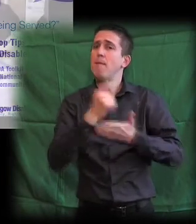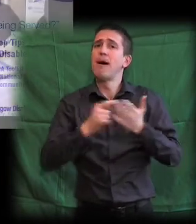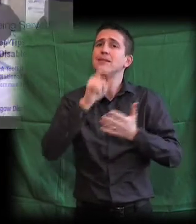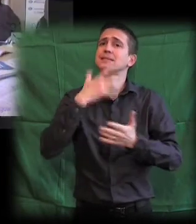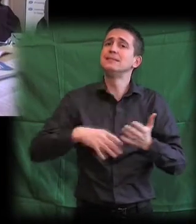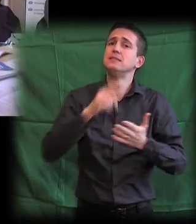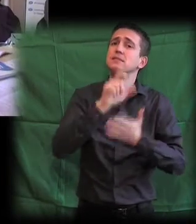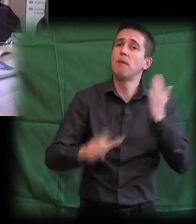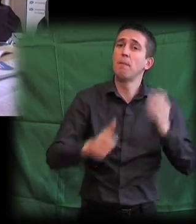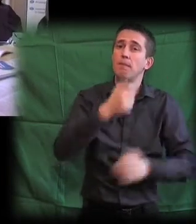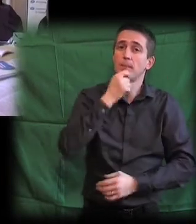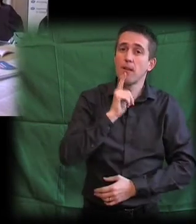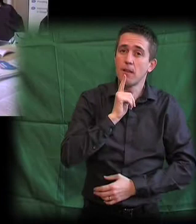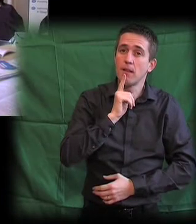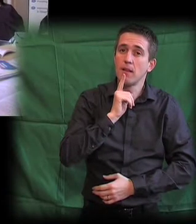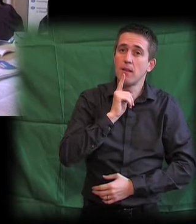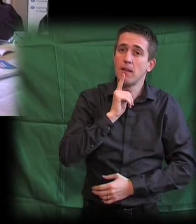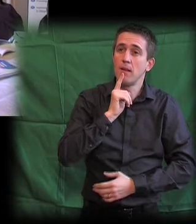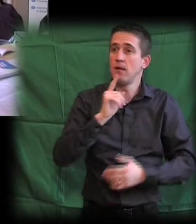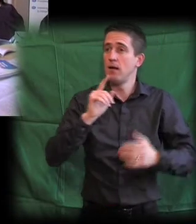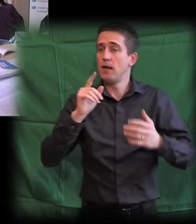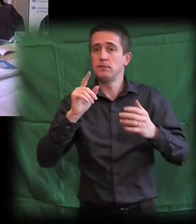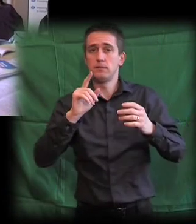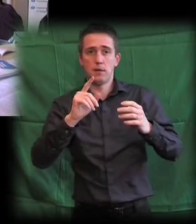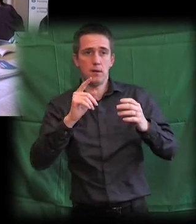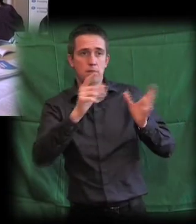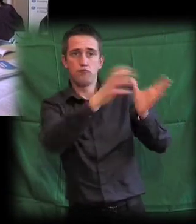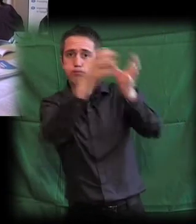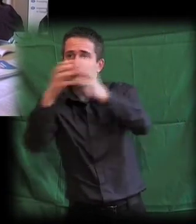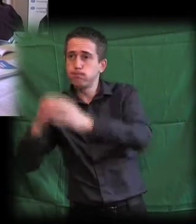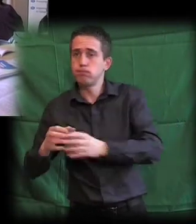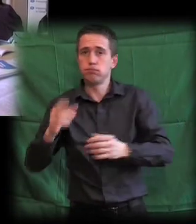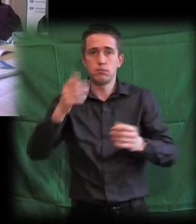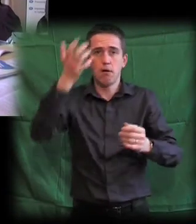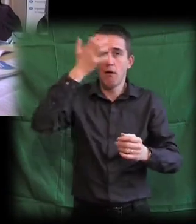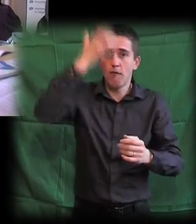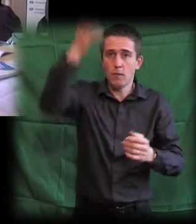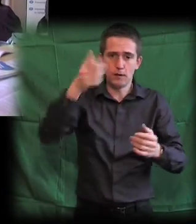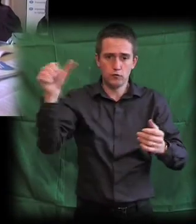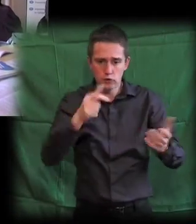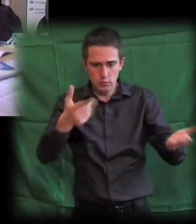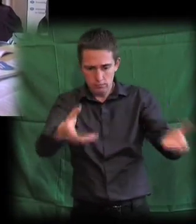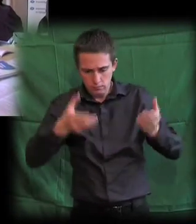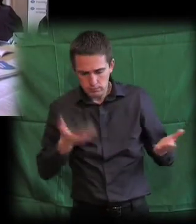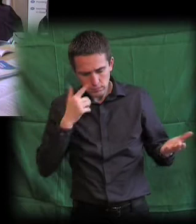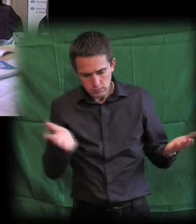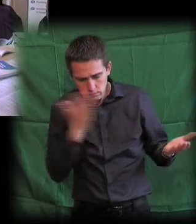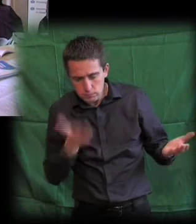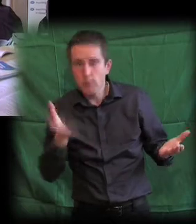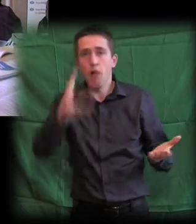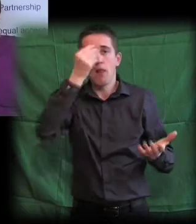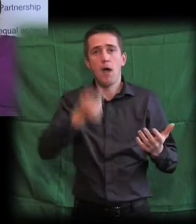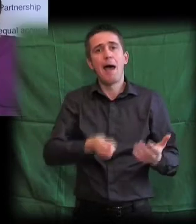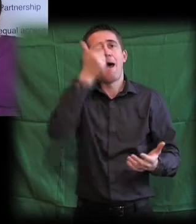people and how people out there, statutory agencies, government should be dealing with